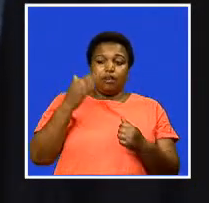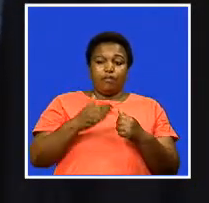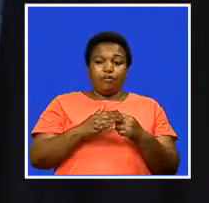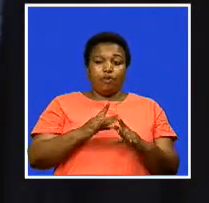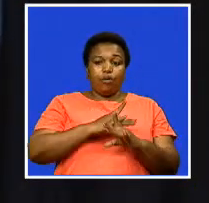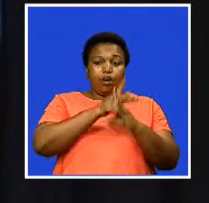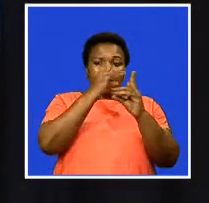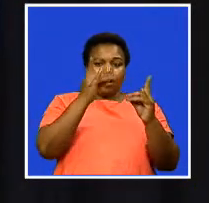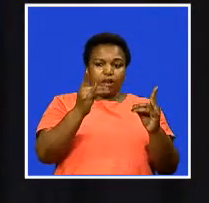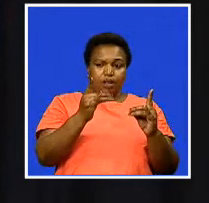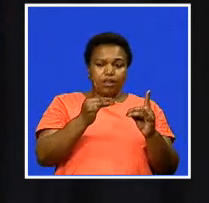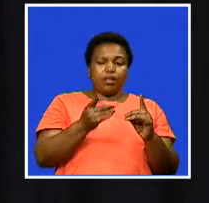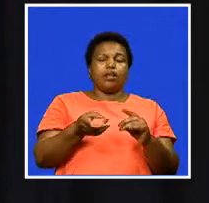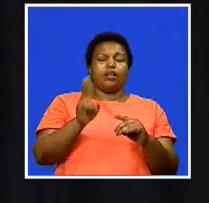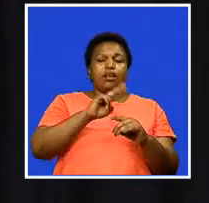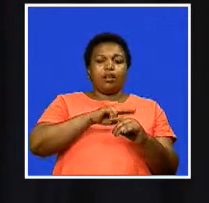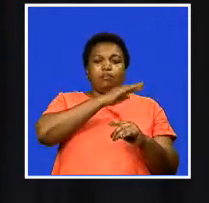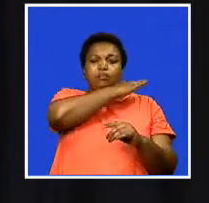na Minister for Tourism.